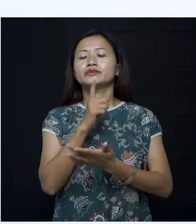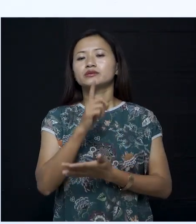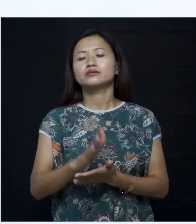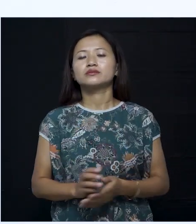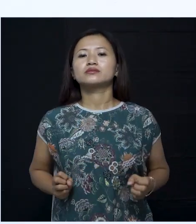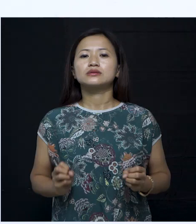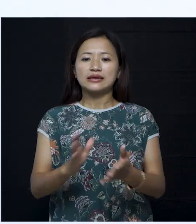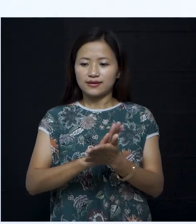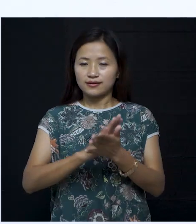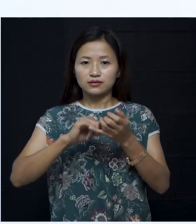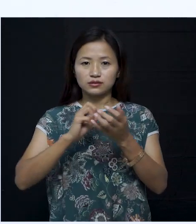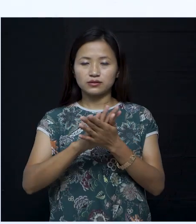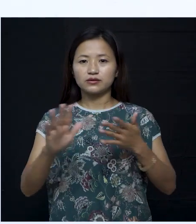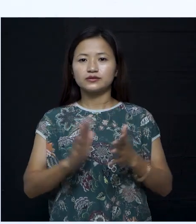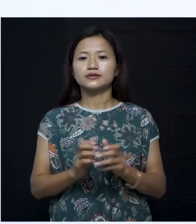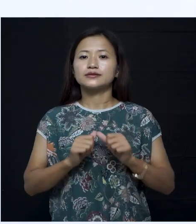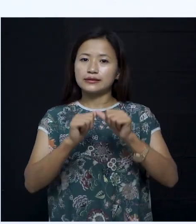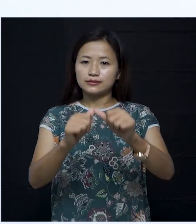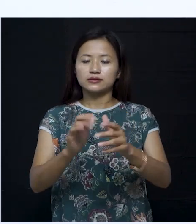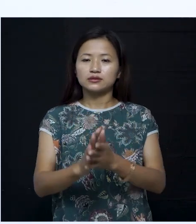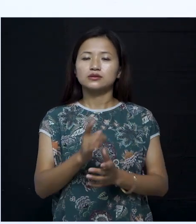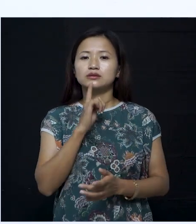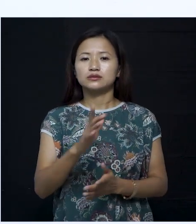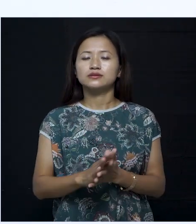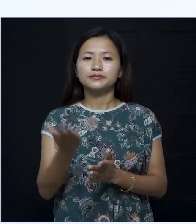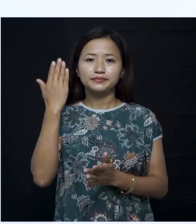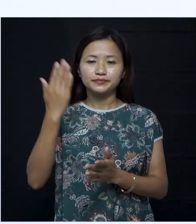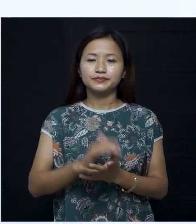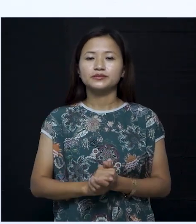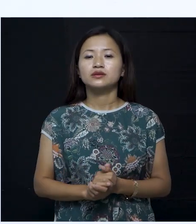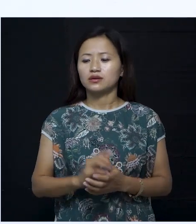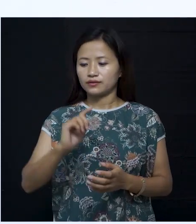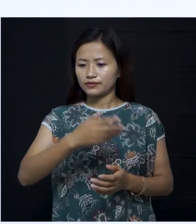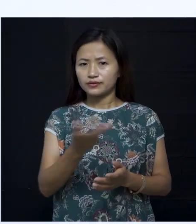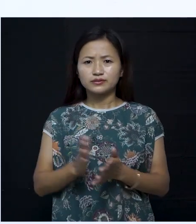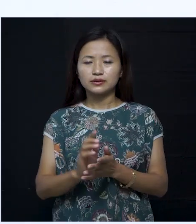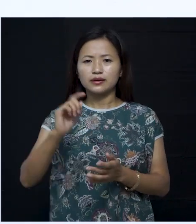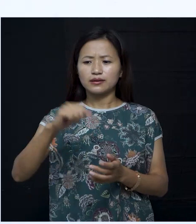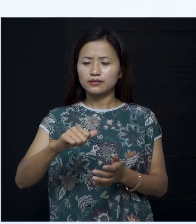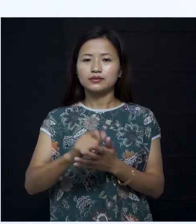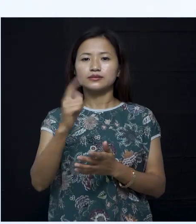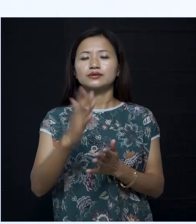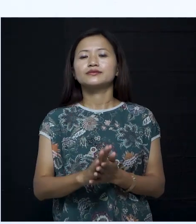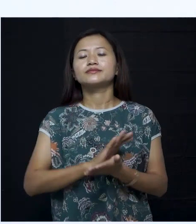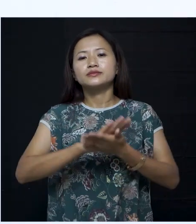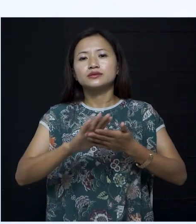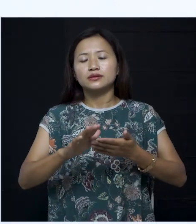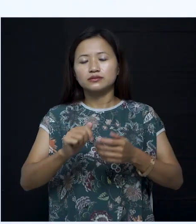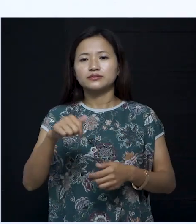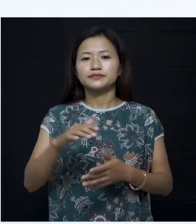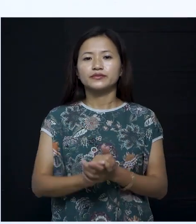have started solving the answers that I've told you earlier, and if there is any one of you who have not done that yet,